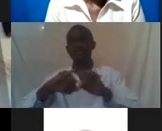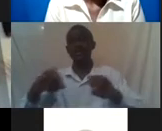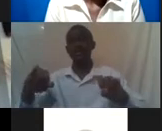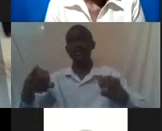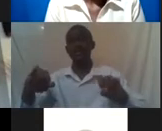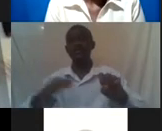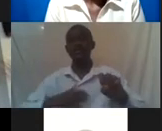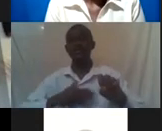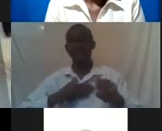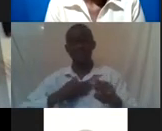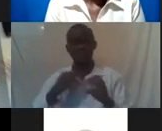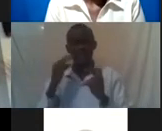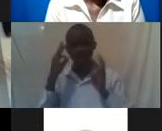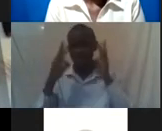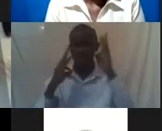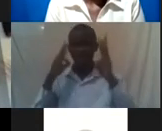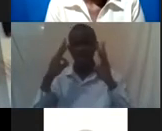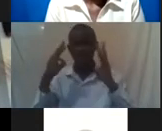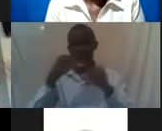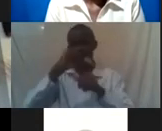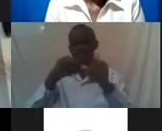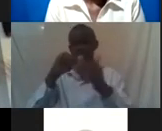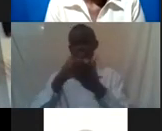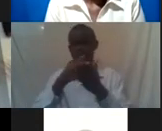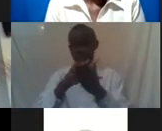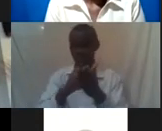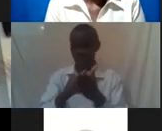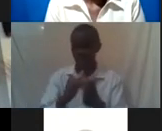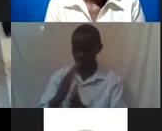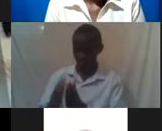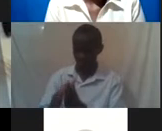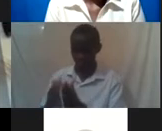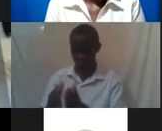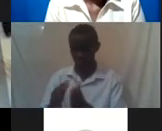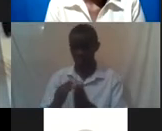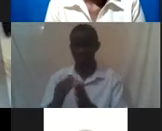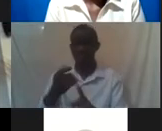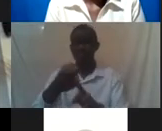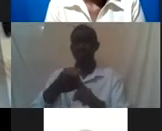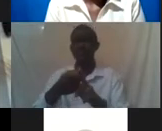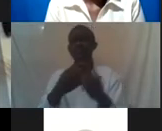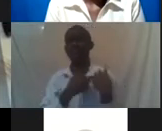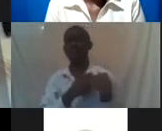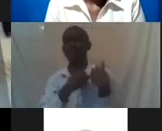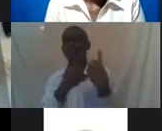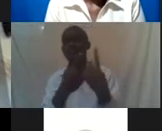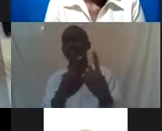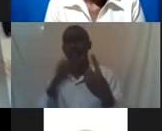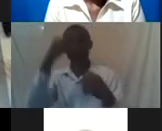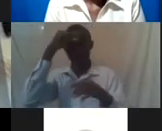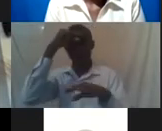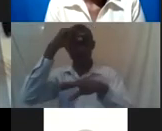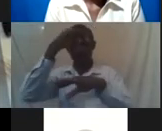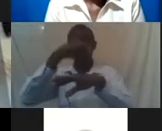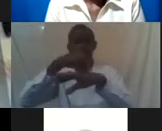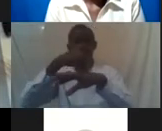about this proposed criteria is that since the national government institutions